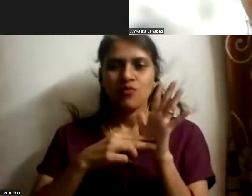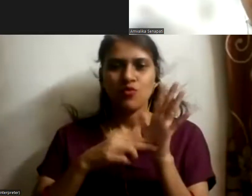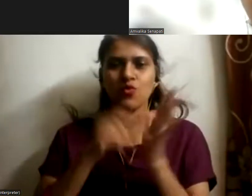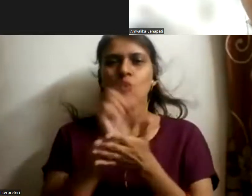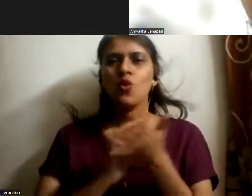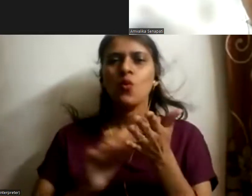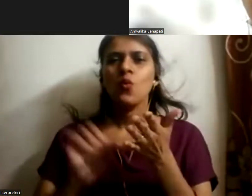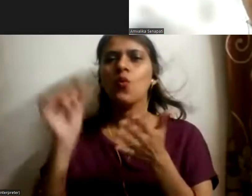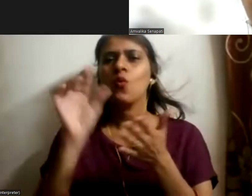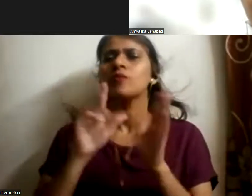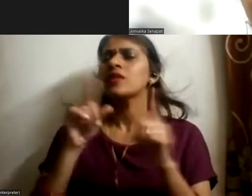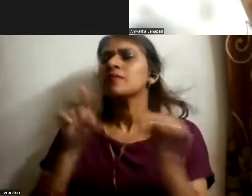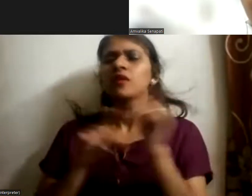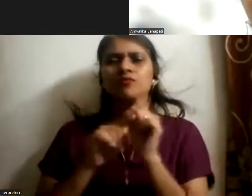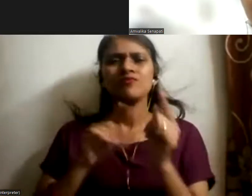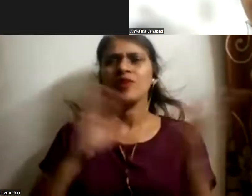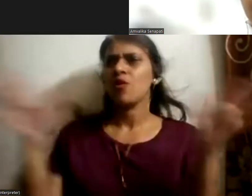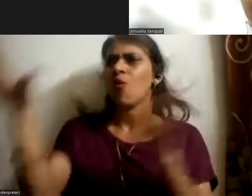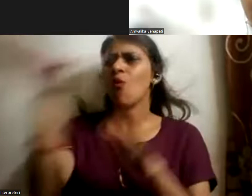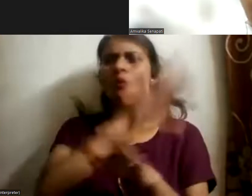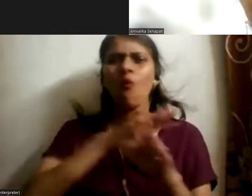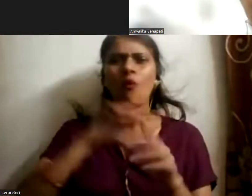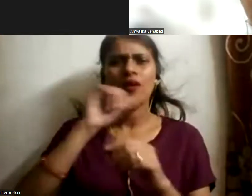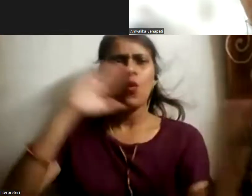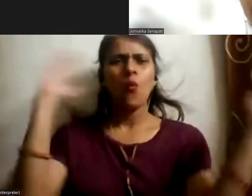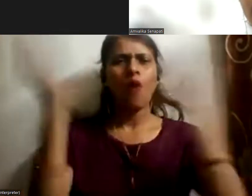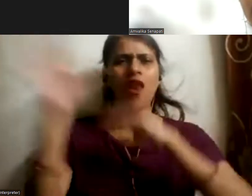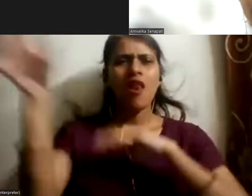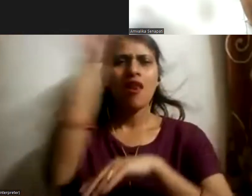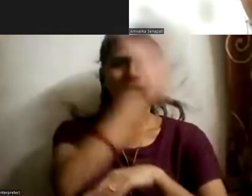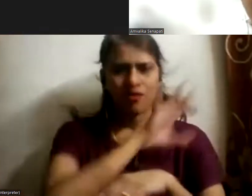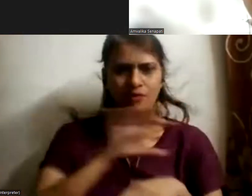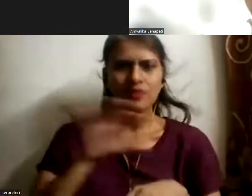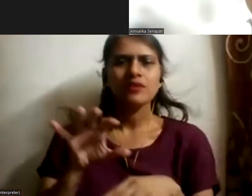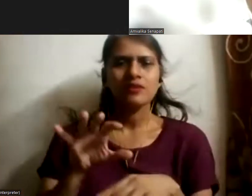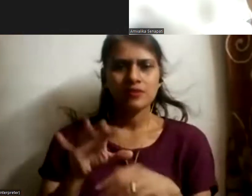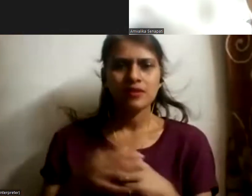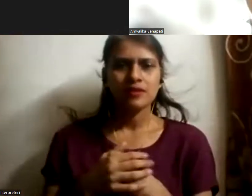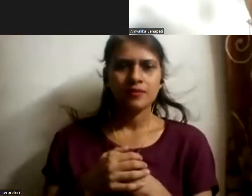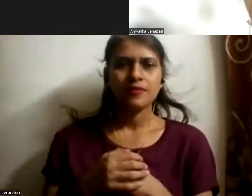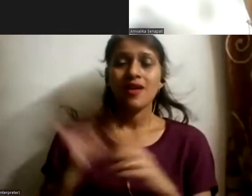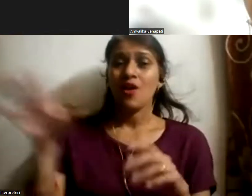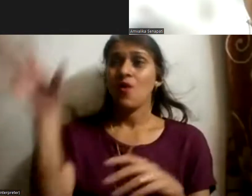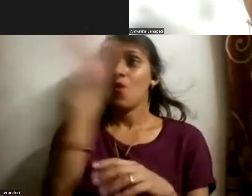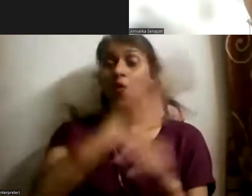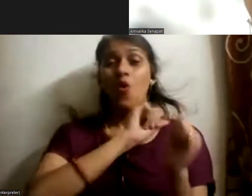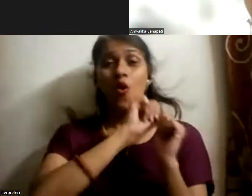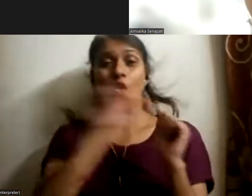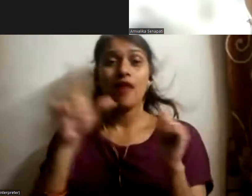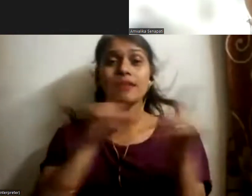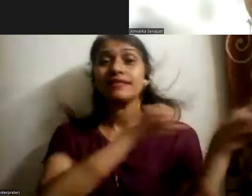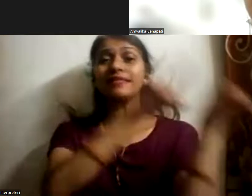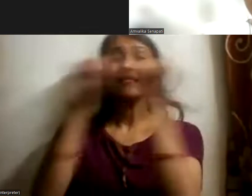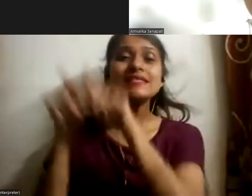have a higher older population, and for those person to access public transportation is critical. So